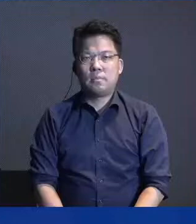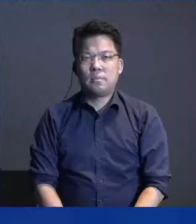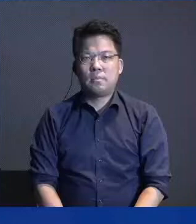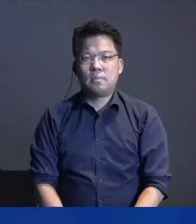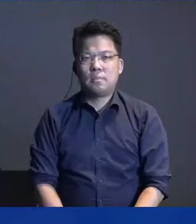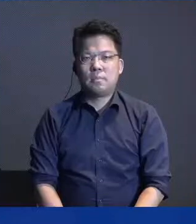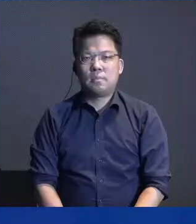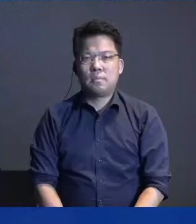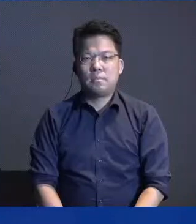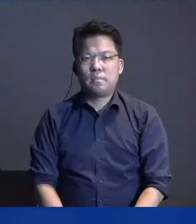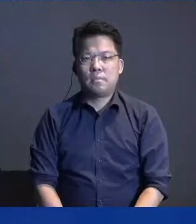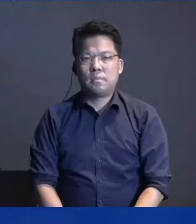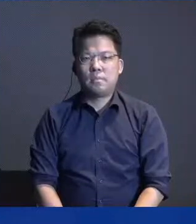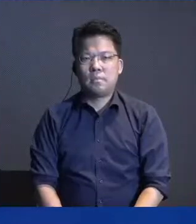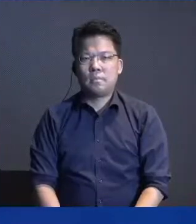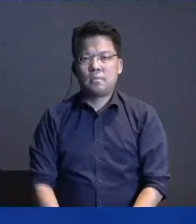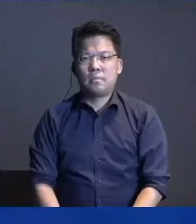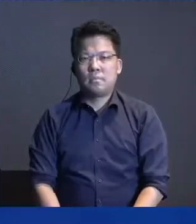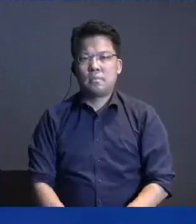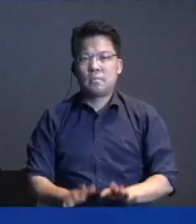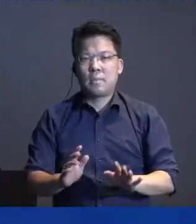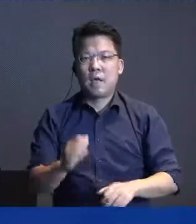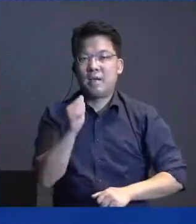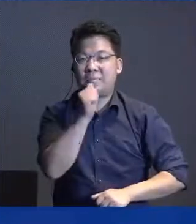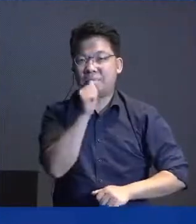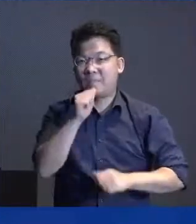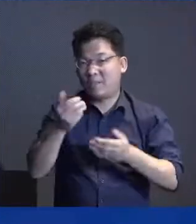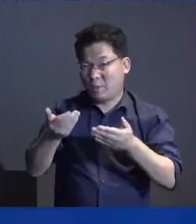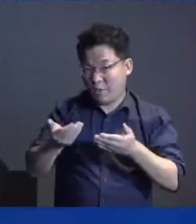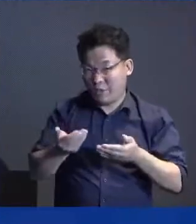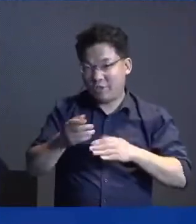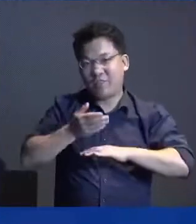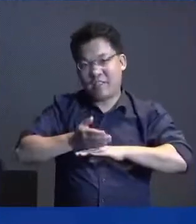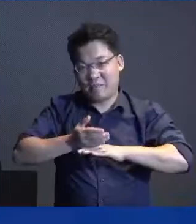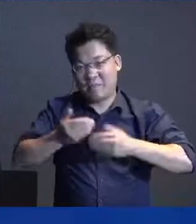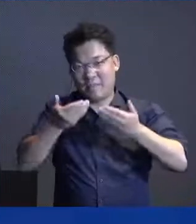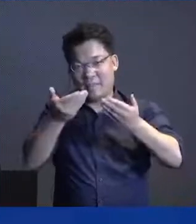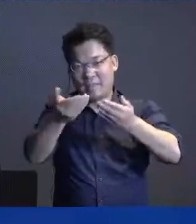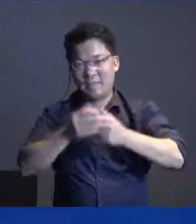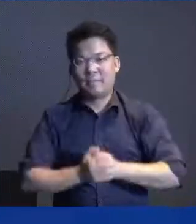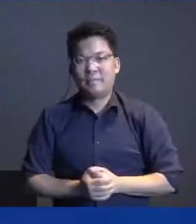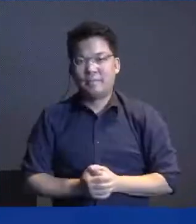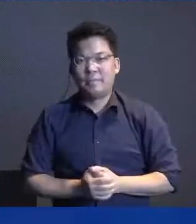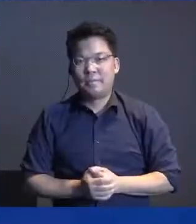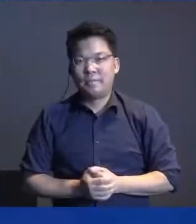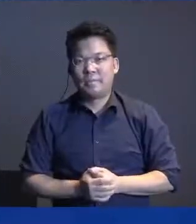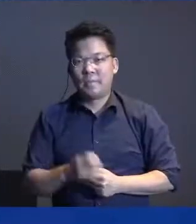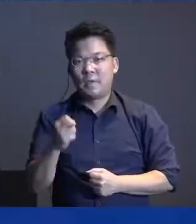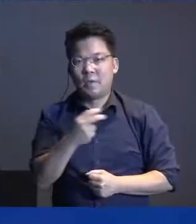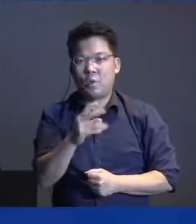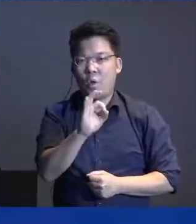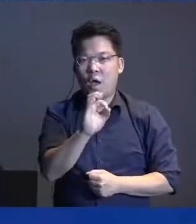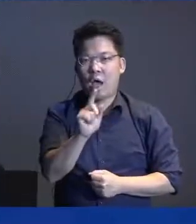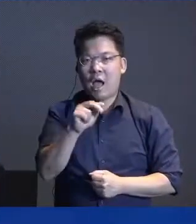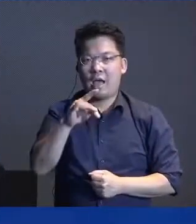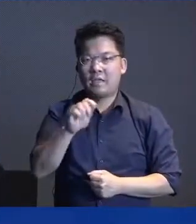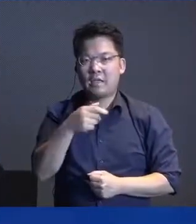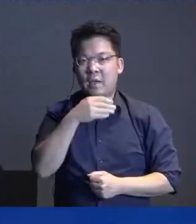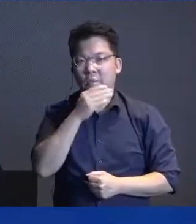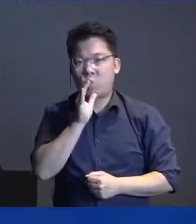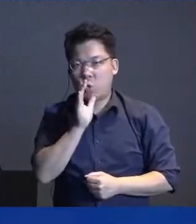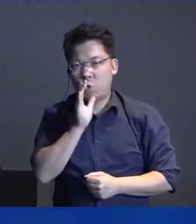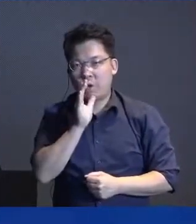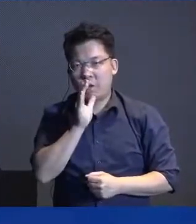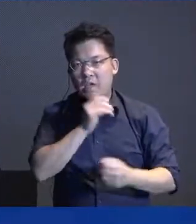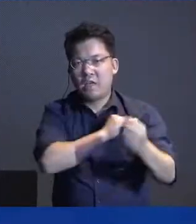Thank you for the introduction, and I'd like to thank ASEM Global Aging Center for organizing this